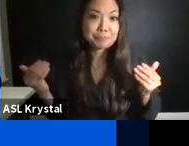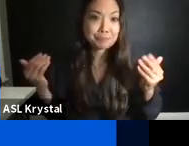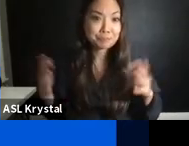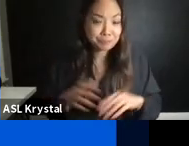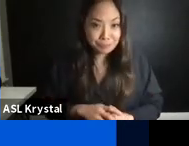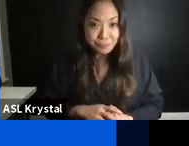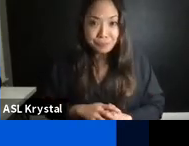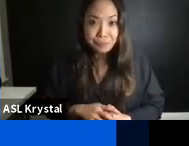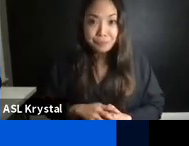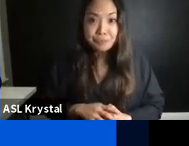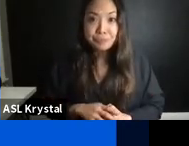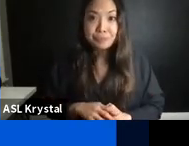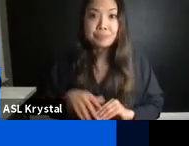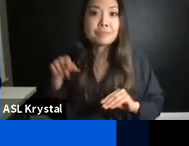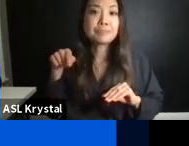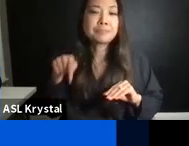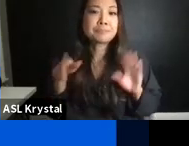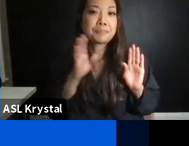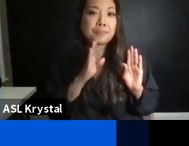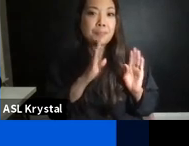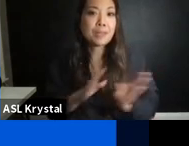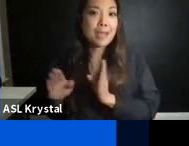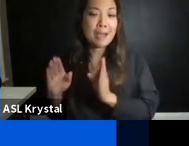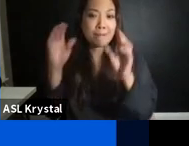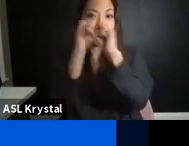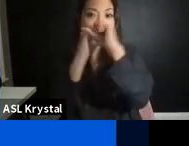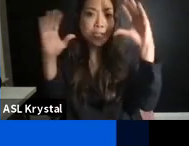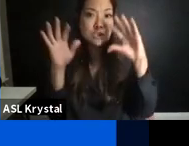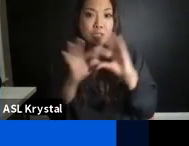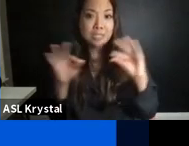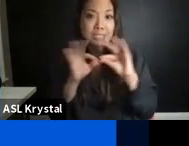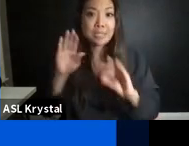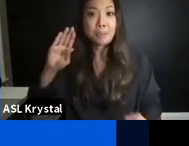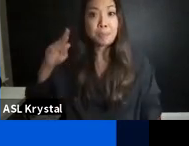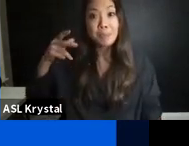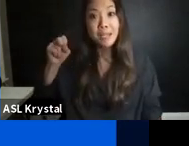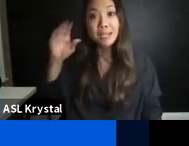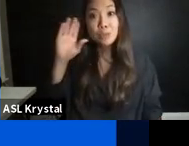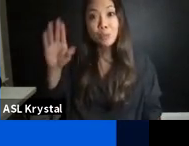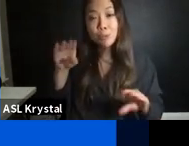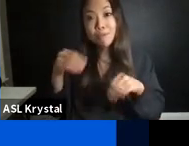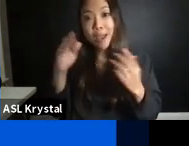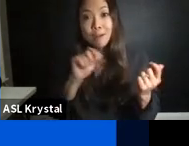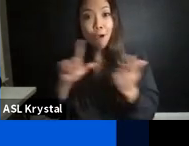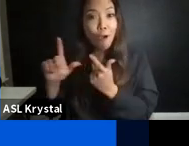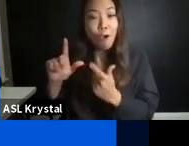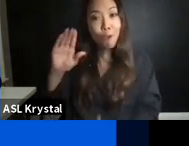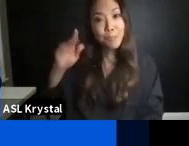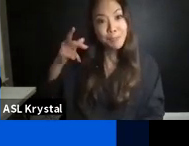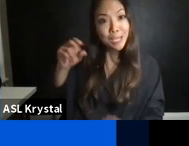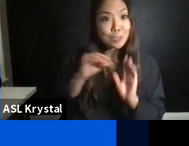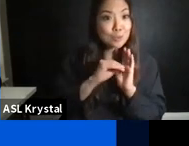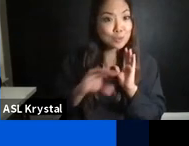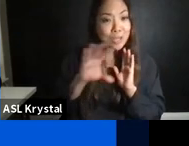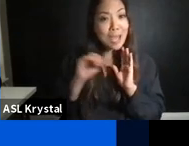this is the plan's vision statement boston public schools library program will provide all bps students and school community